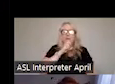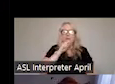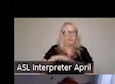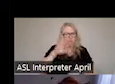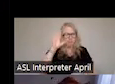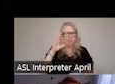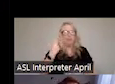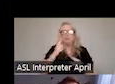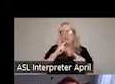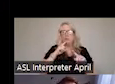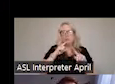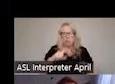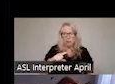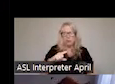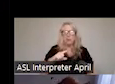who responded,